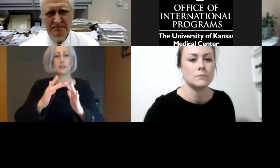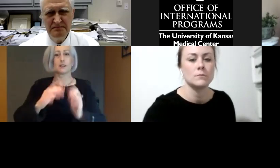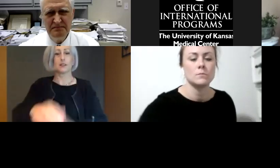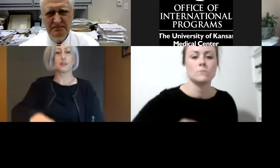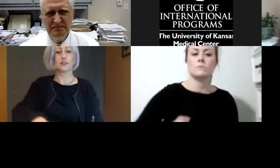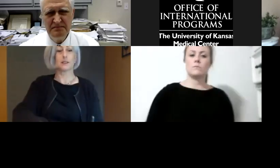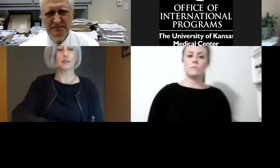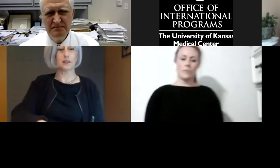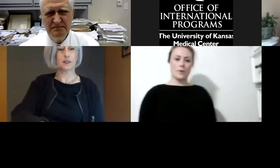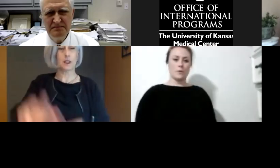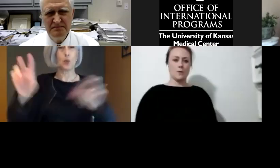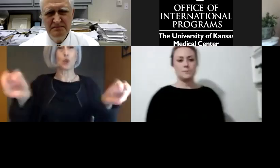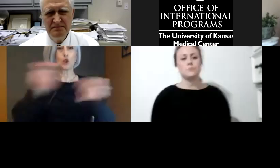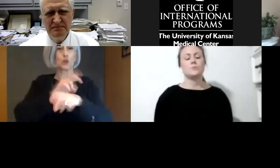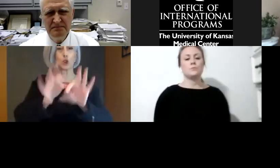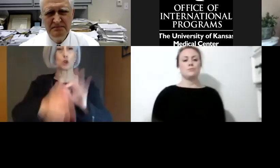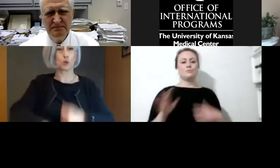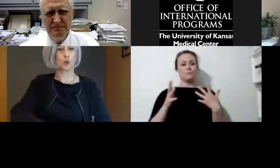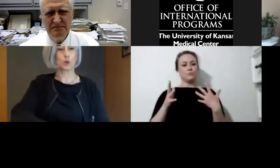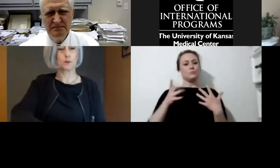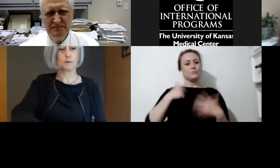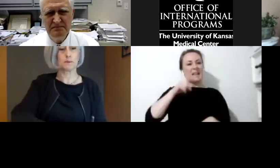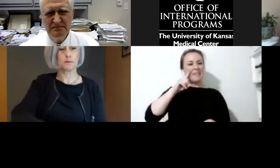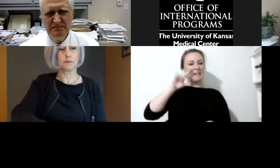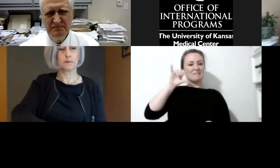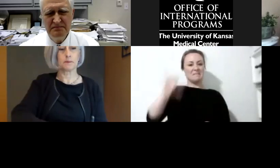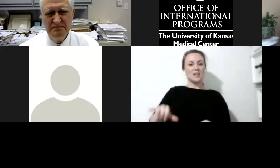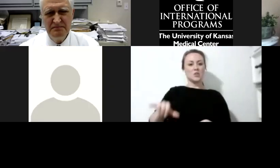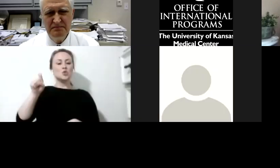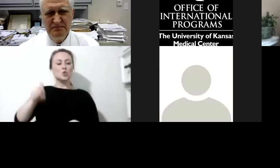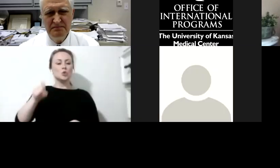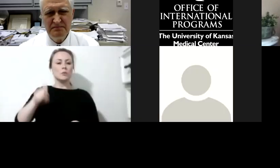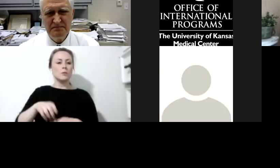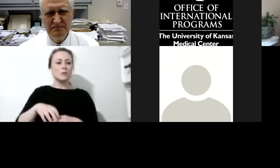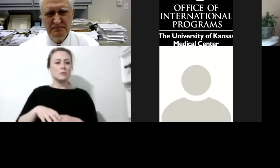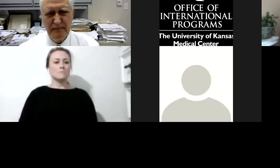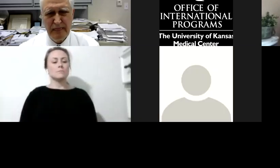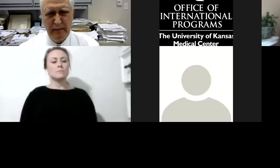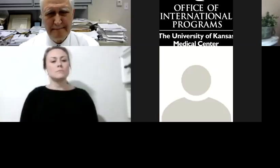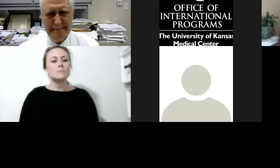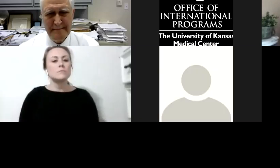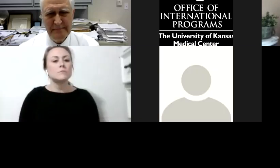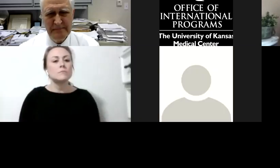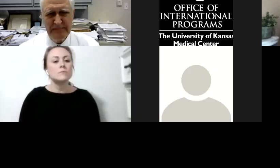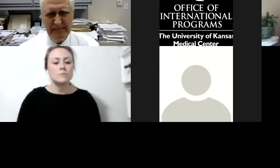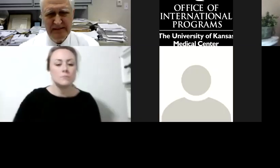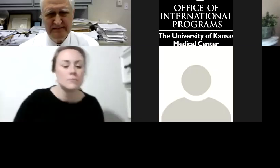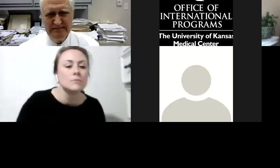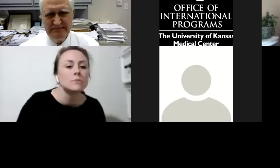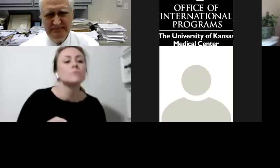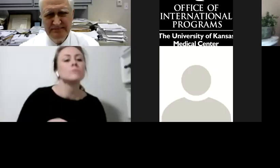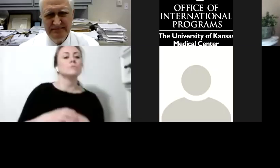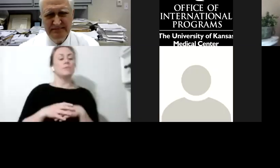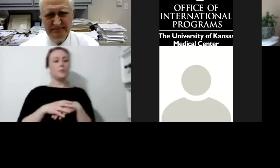one thing that I think that we should maybe learn from going forward. And I think that he's a great resource that